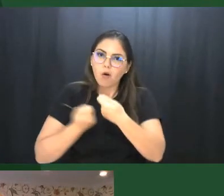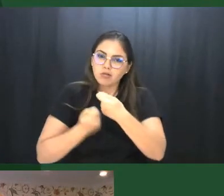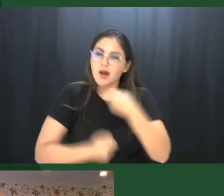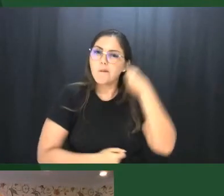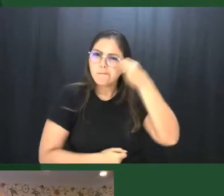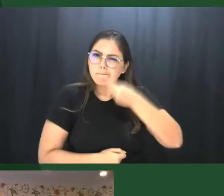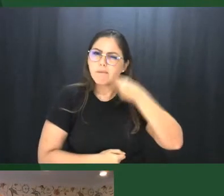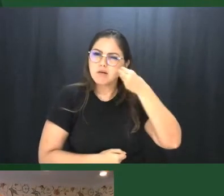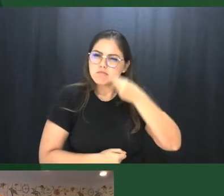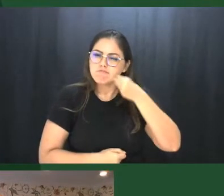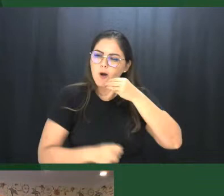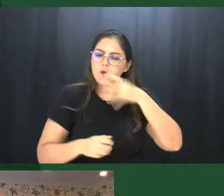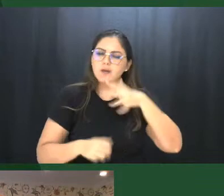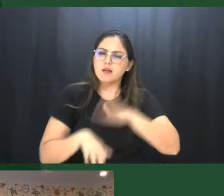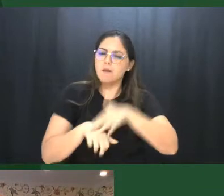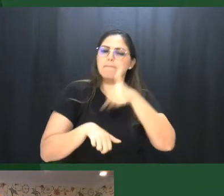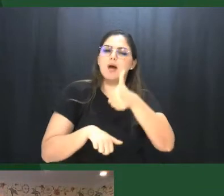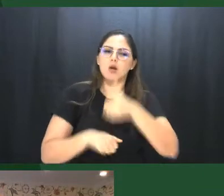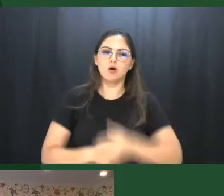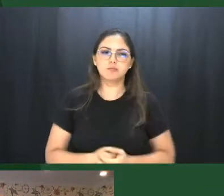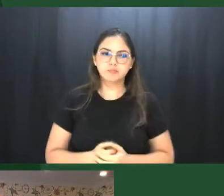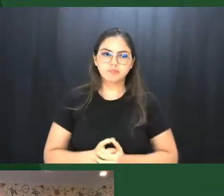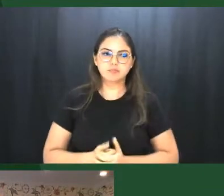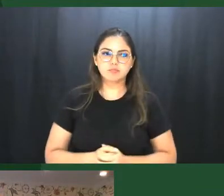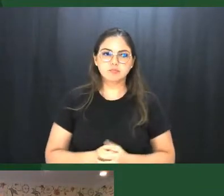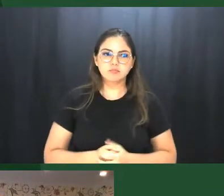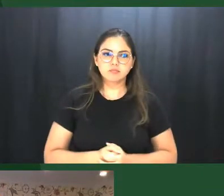Next question.